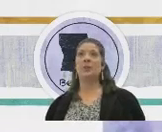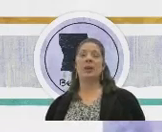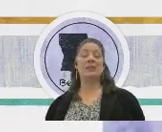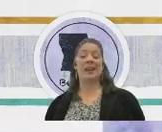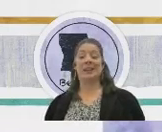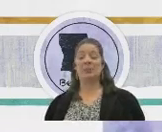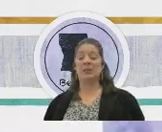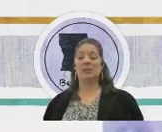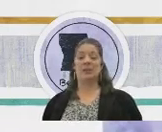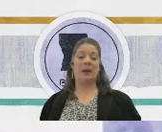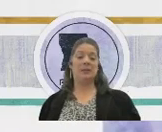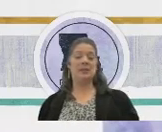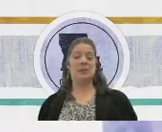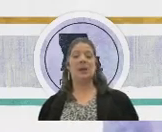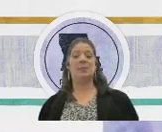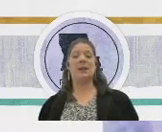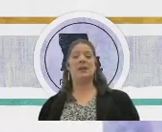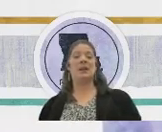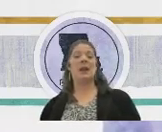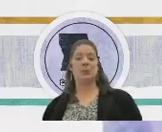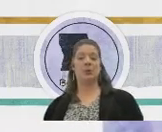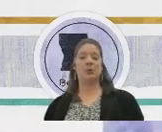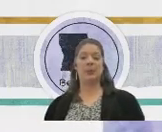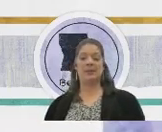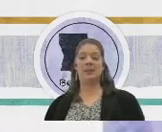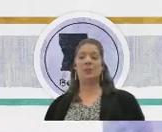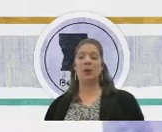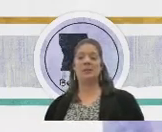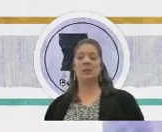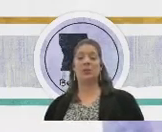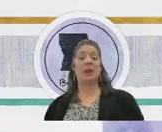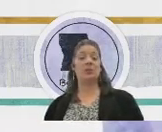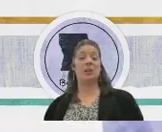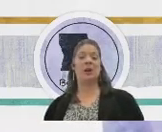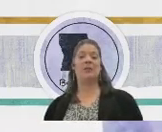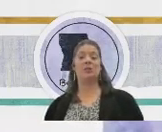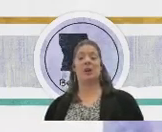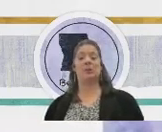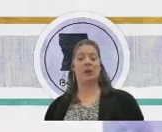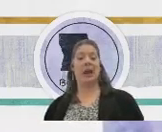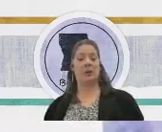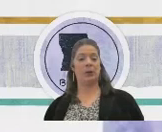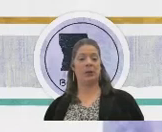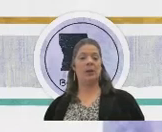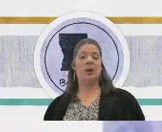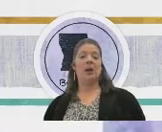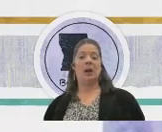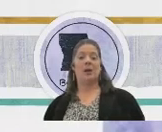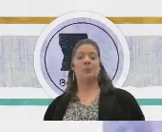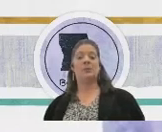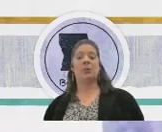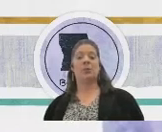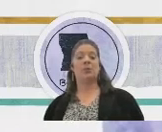One other exciting piece of policy that was updated at April Bessie was the creation of a geometry add-on.